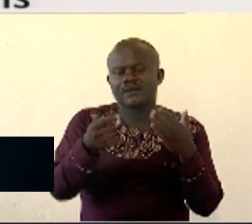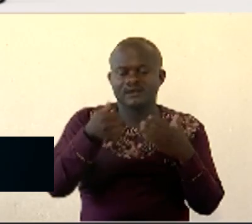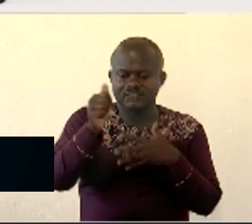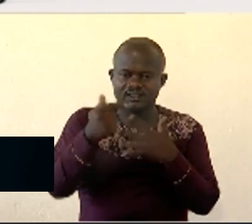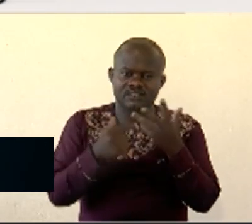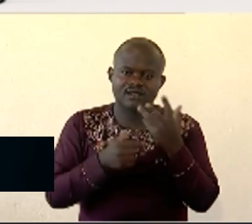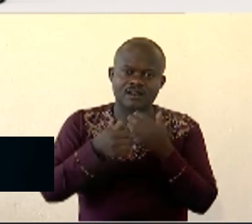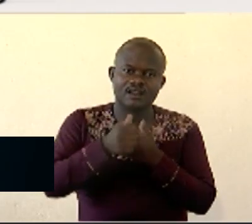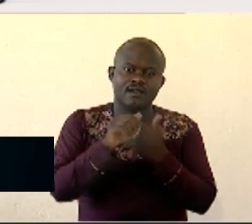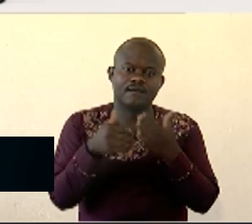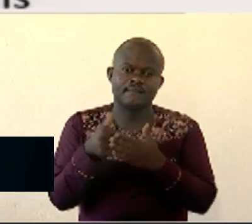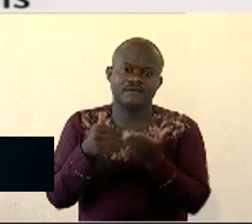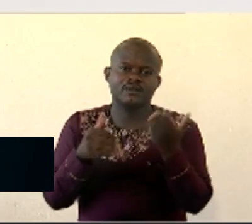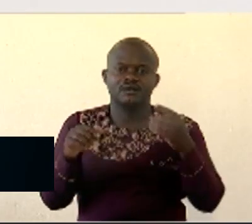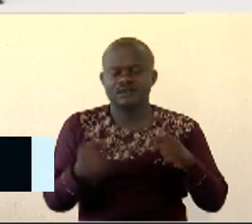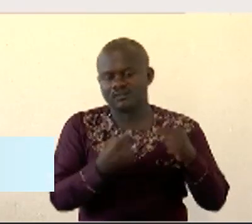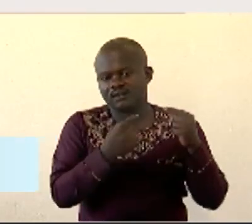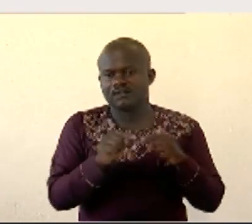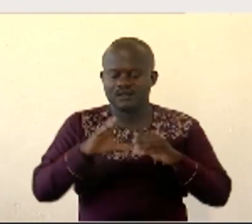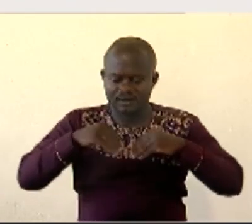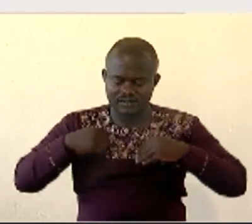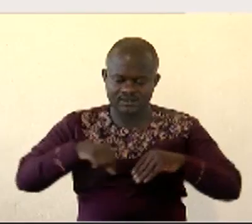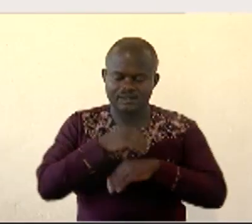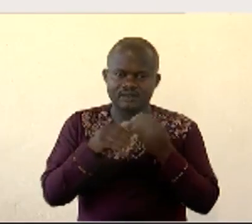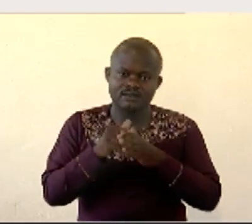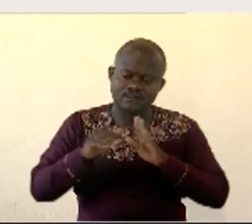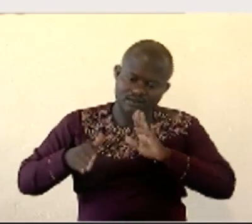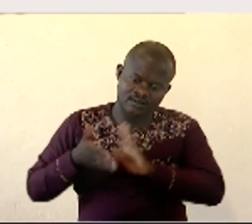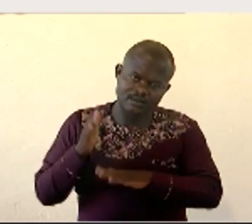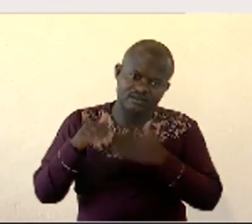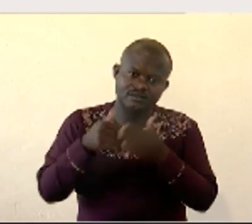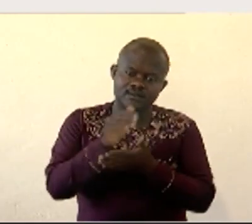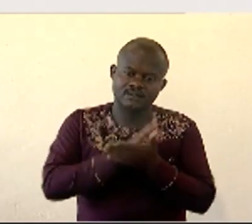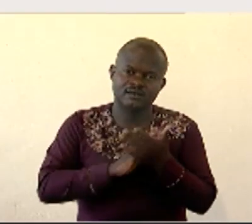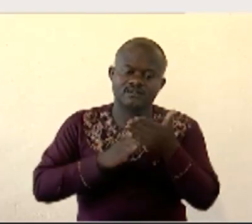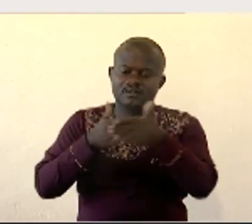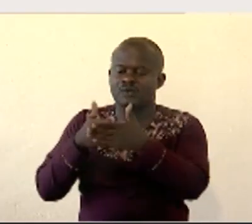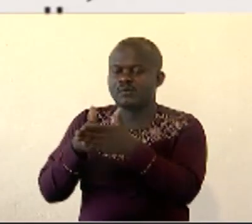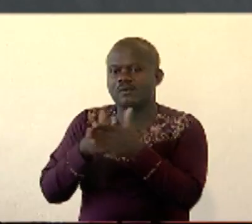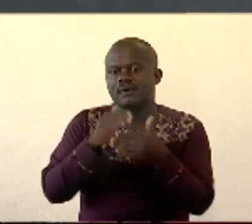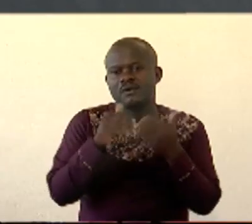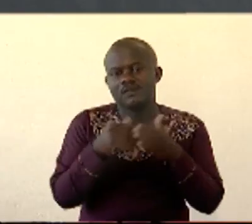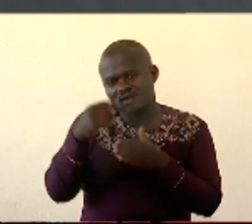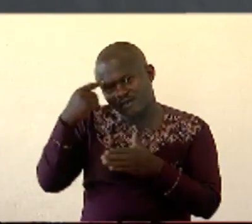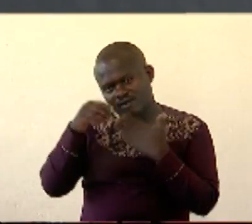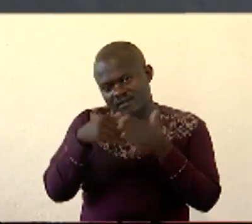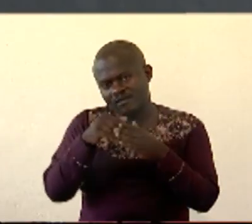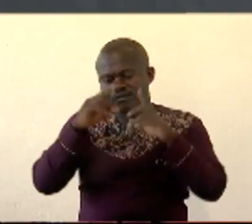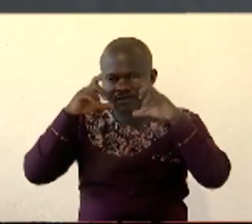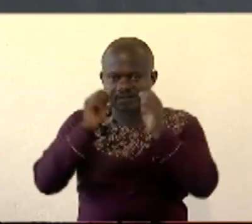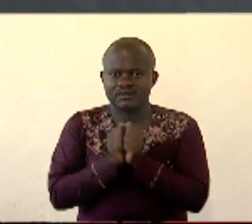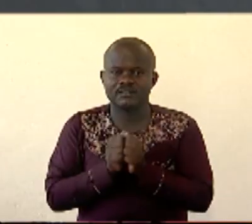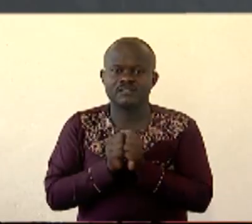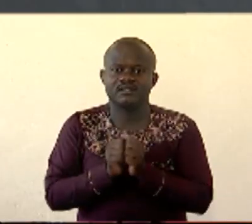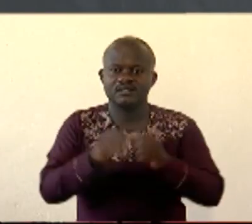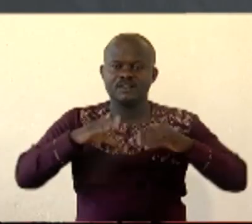are the things we're going to discuss. Let's start our lesson immediately to talk about some of the limiting factors for photosynthesis. Let's talk about